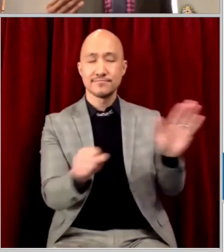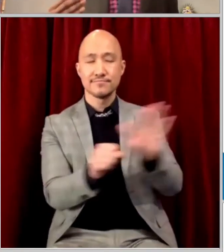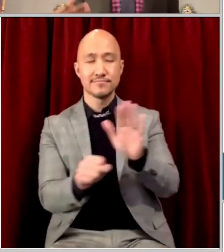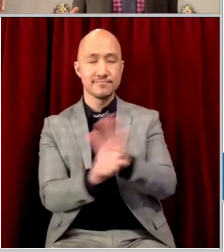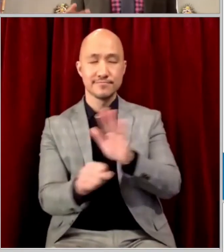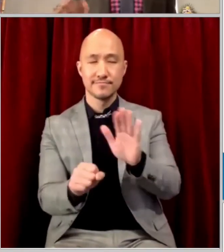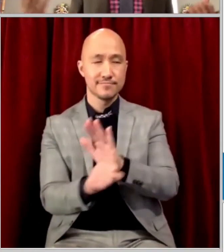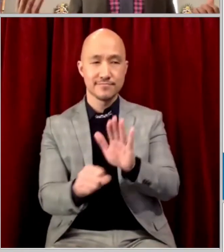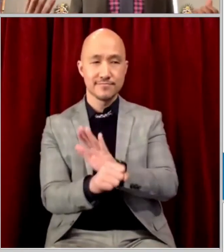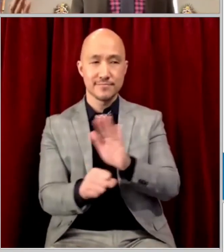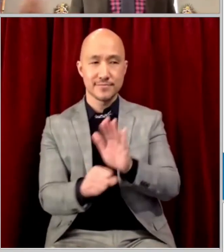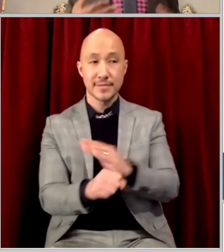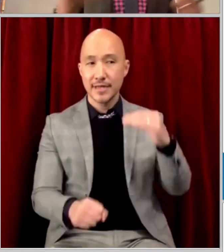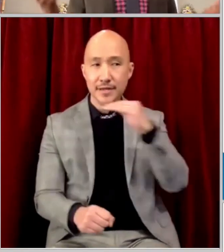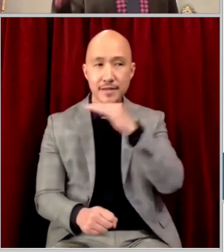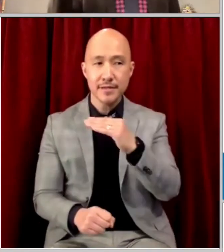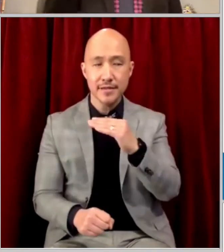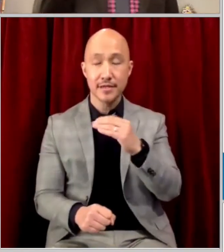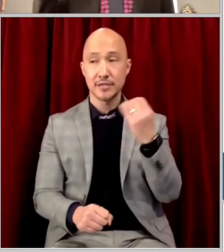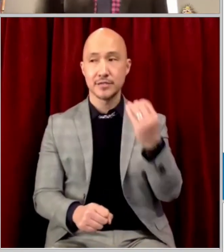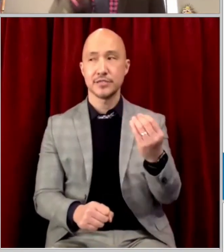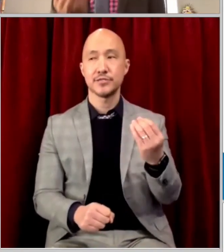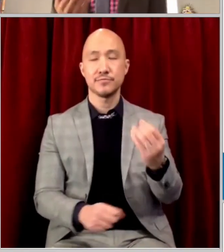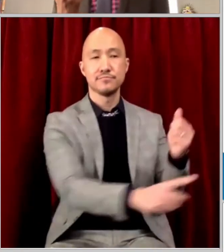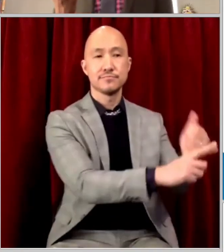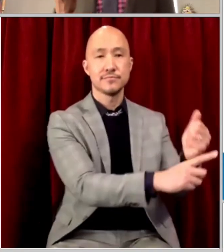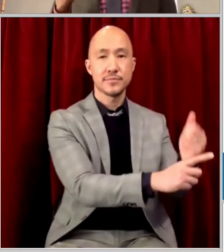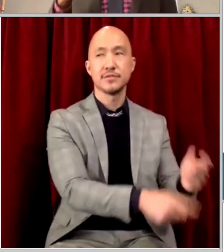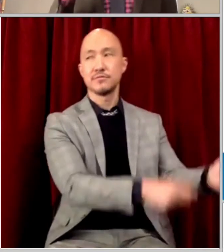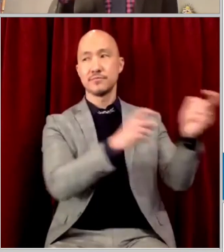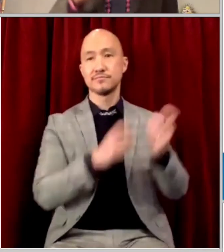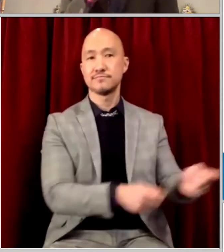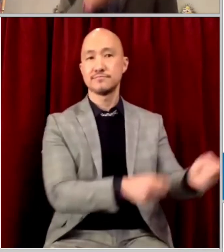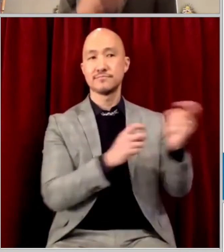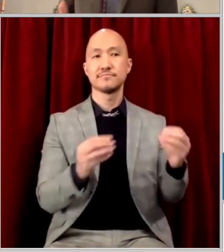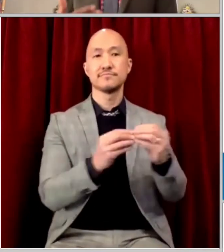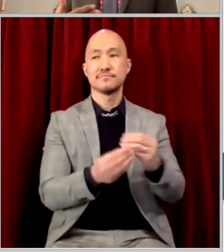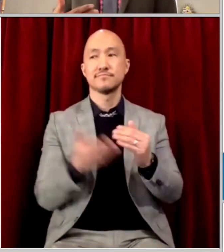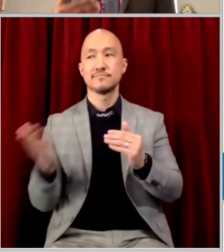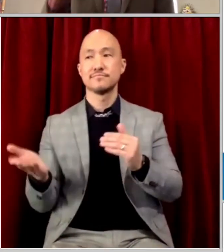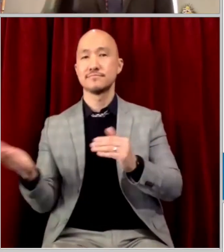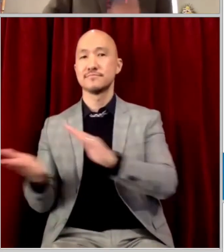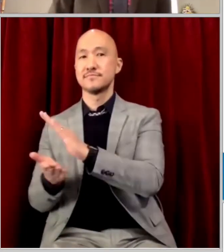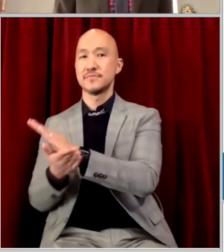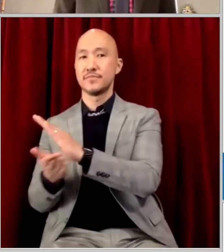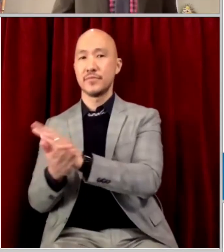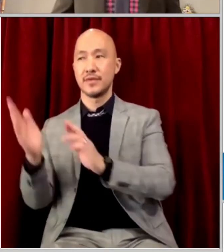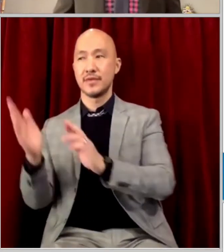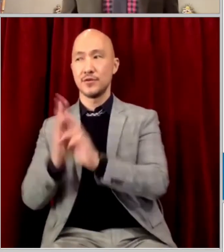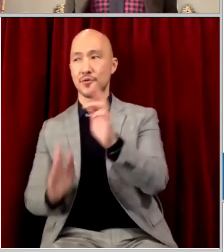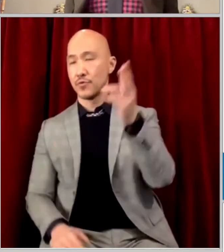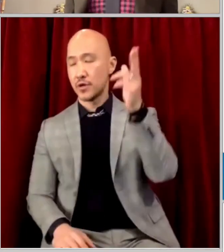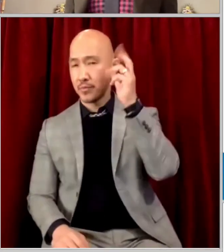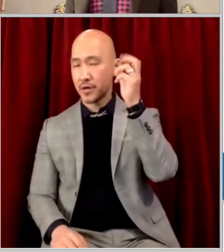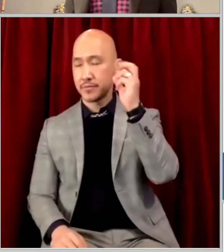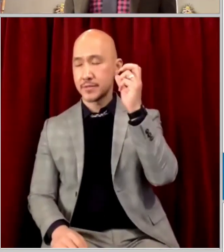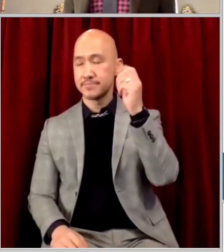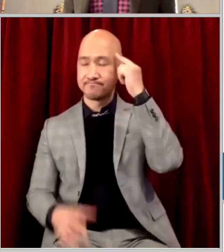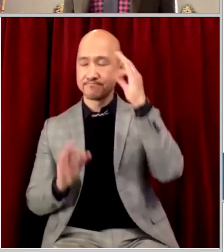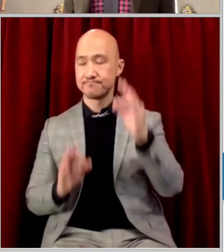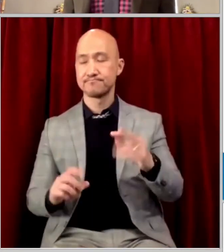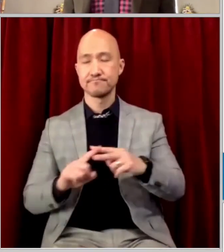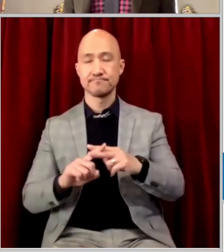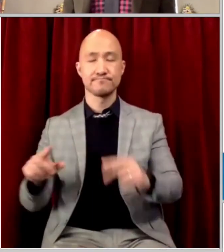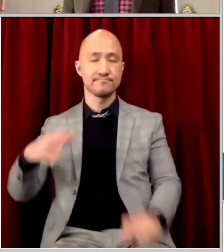not like I do this with ease. No, it's not easy. But I'm like, there's no way I can walk away without shining some light on